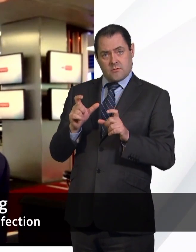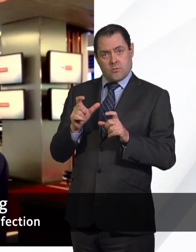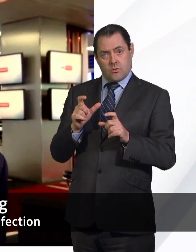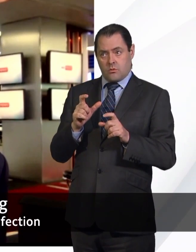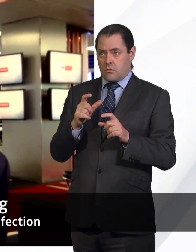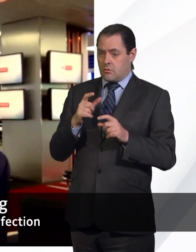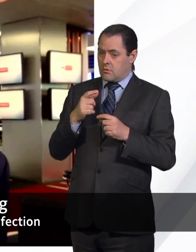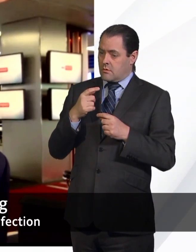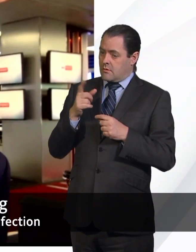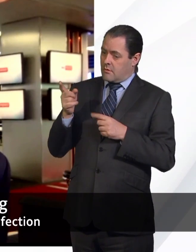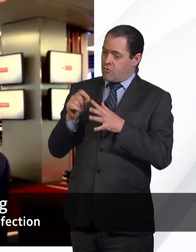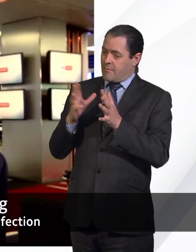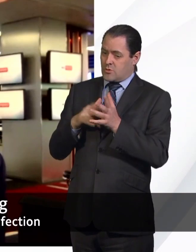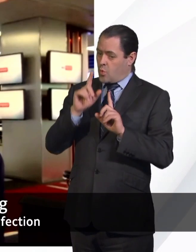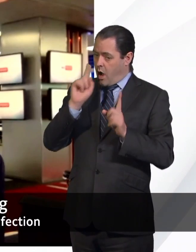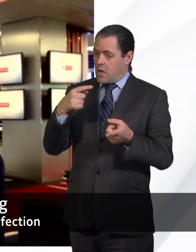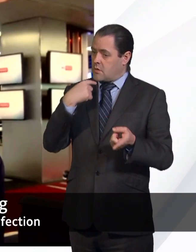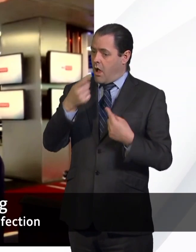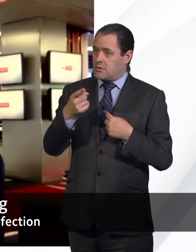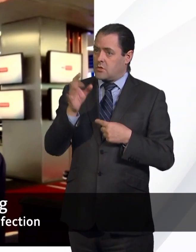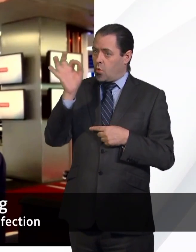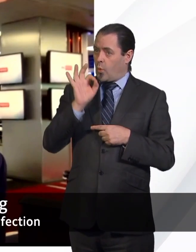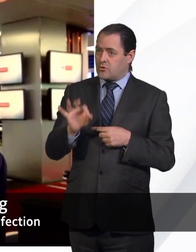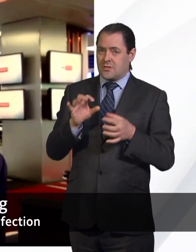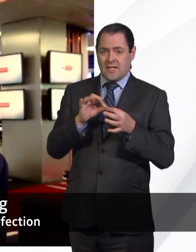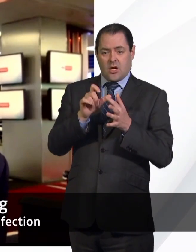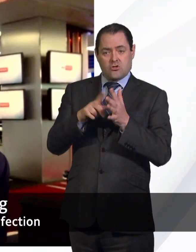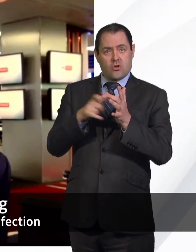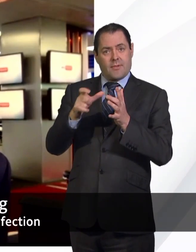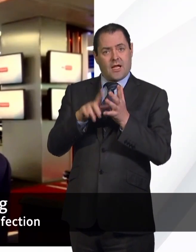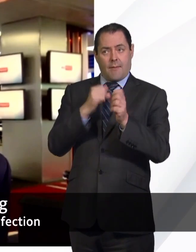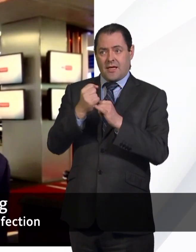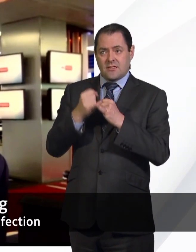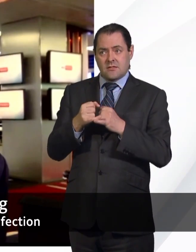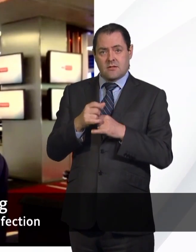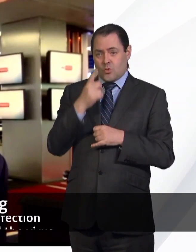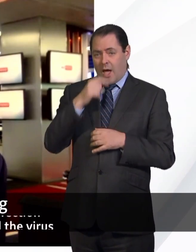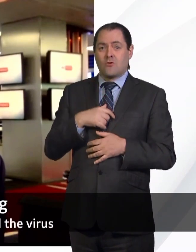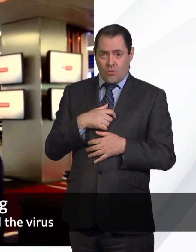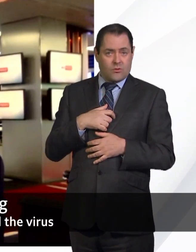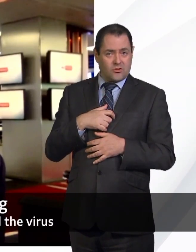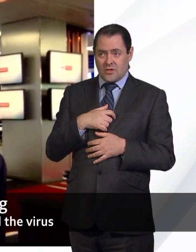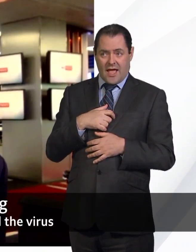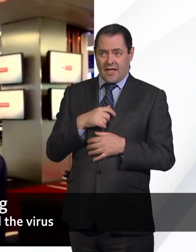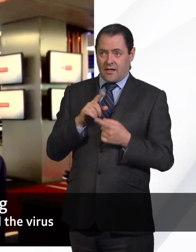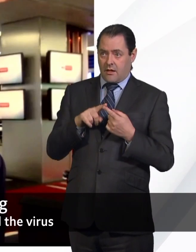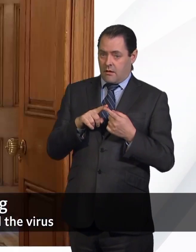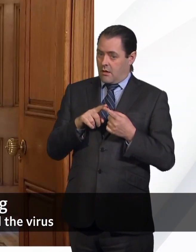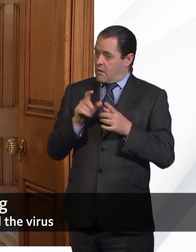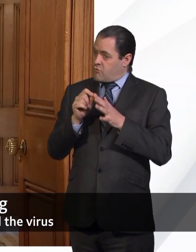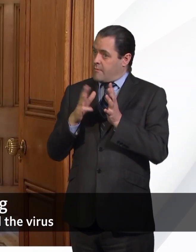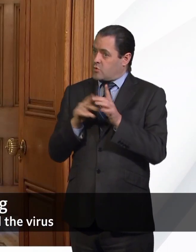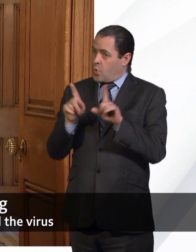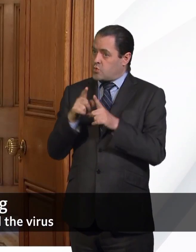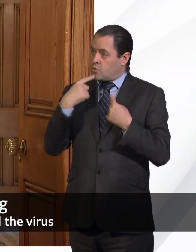can't answer questions about Dominic Cummings, and if you can't give a verbal answer, a nod or a shake of the head will suffice? And is there anything else the Prime Minister has told